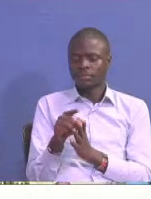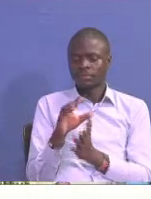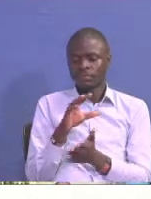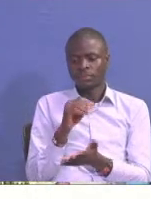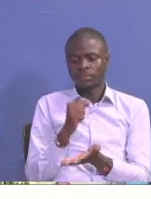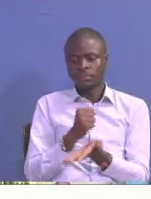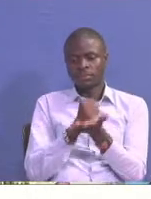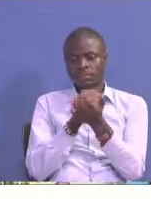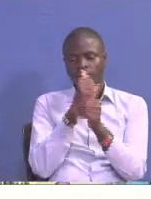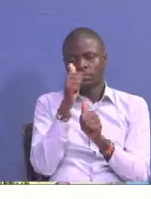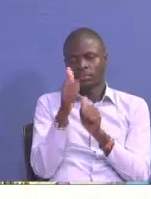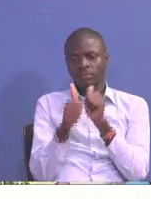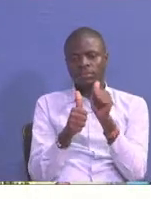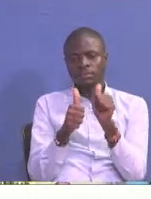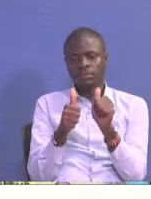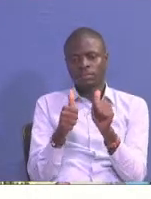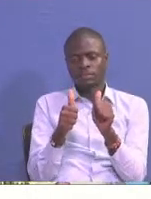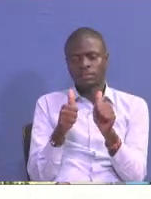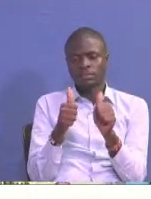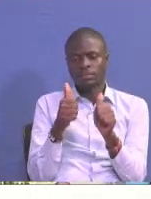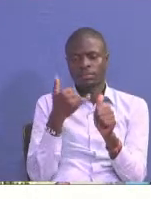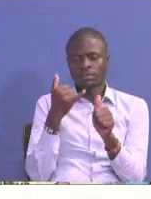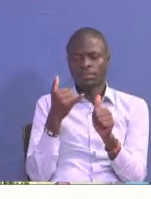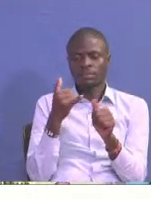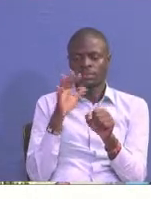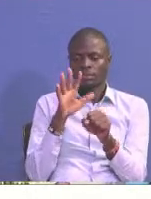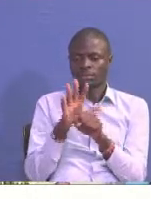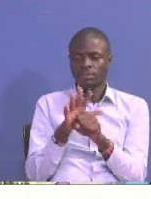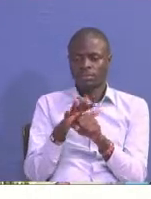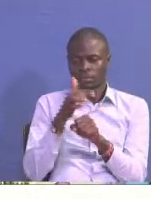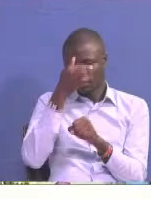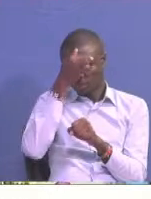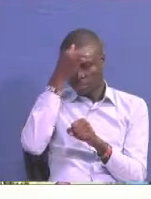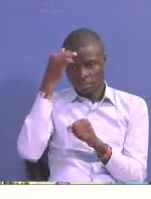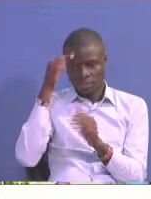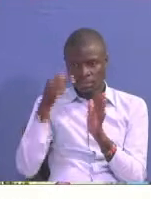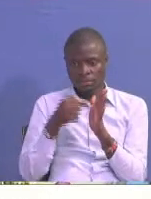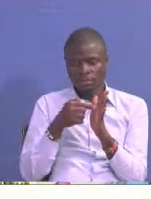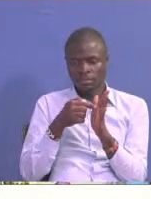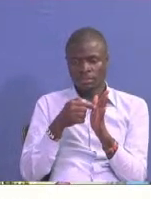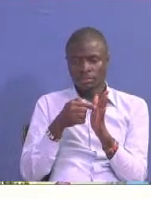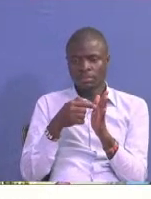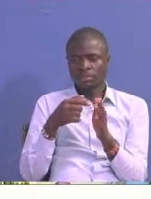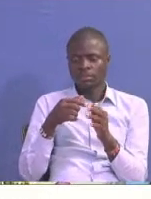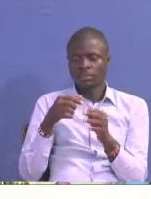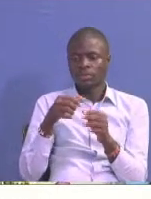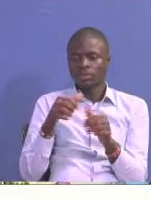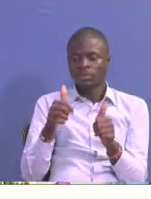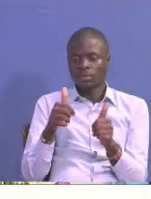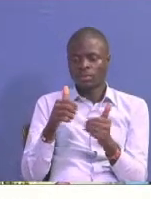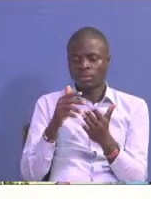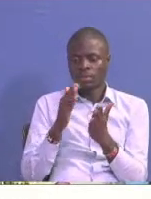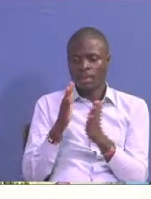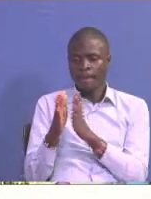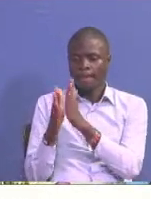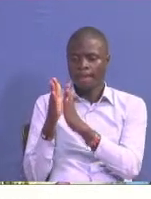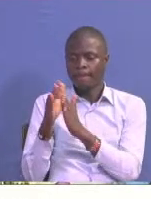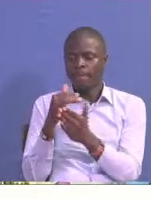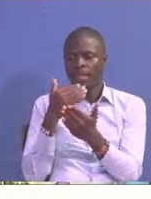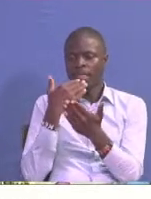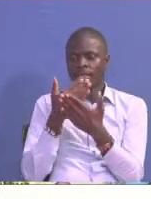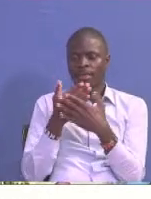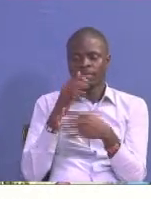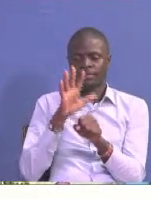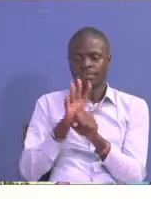support, which was almost military because the precision was well prescribed. And on that note, I thank you